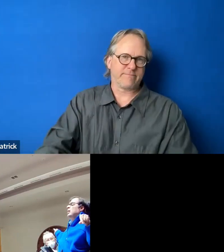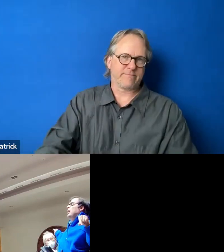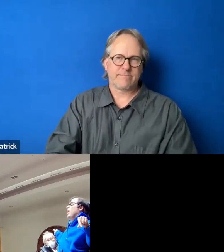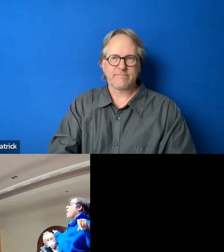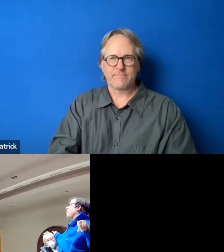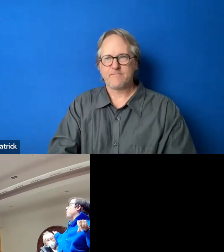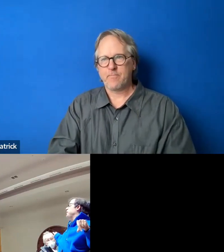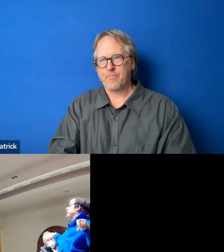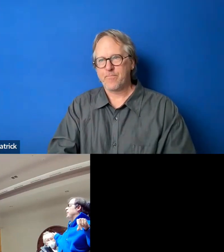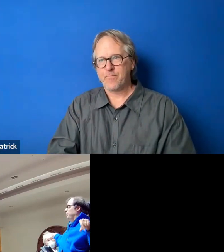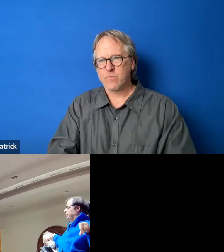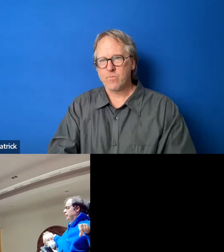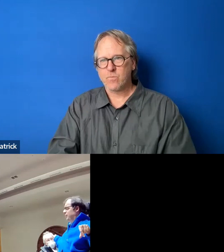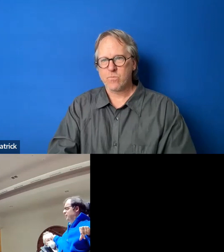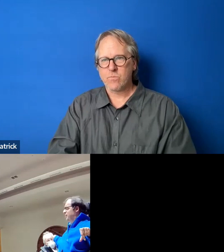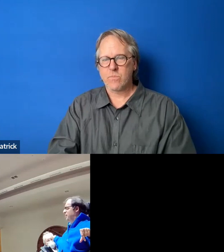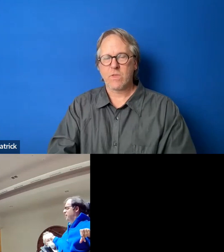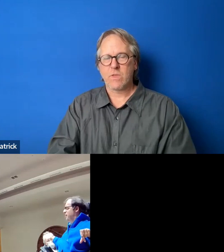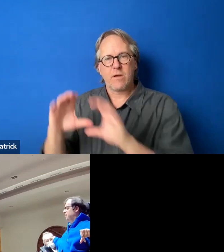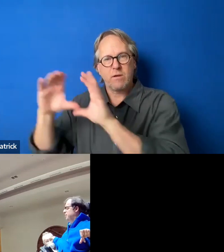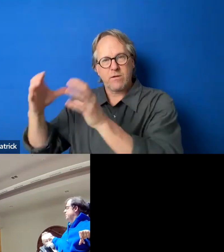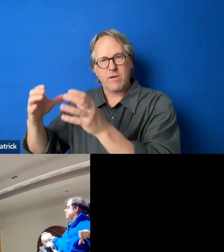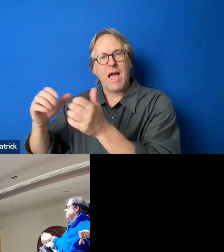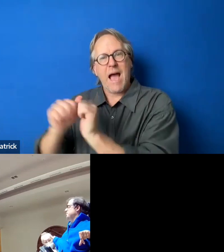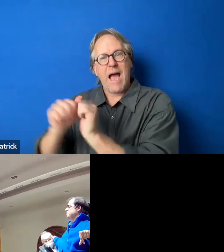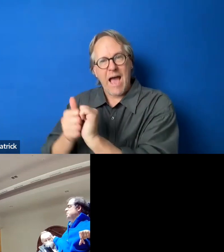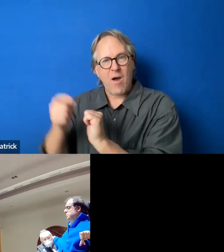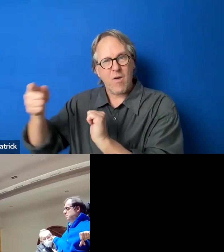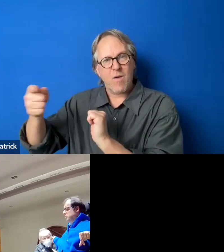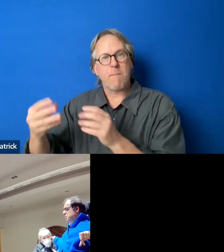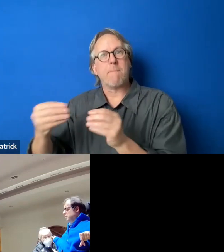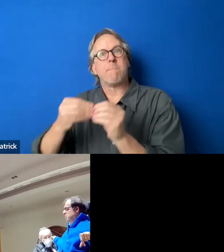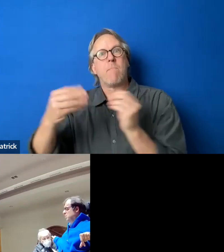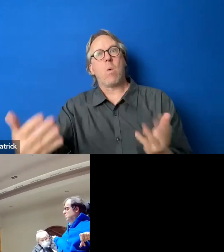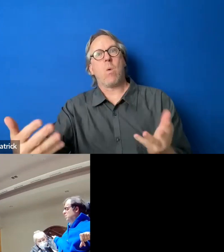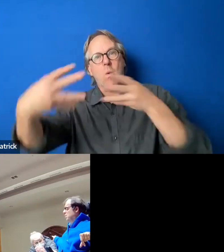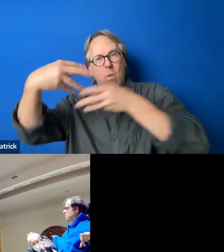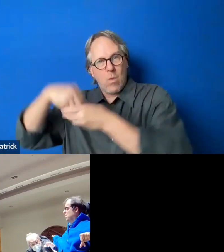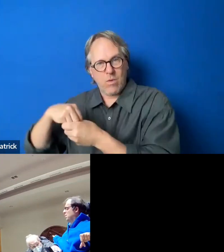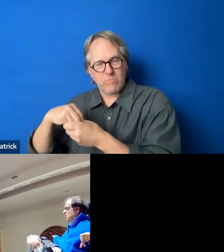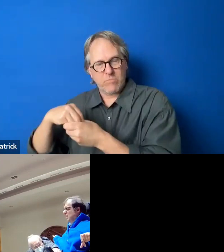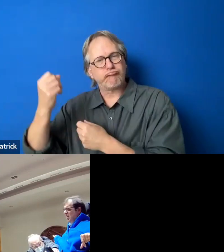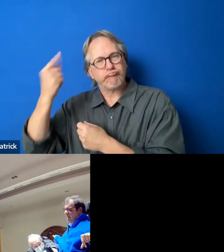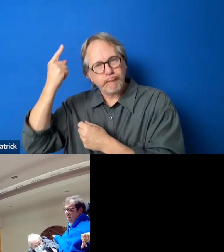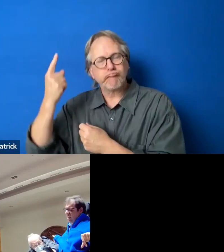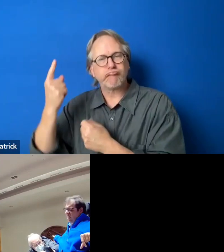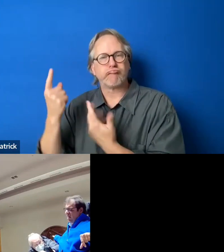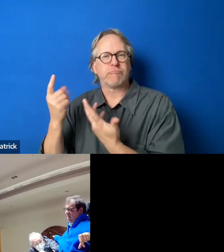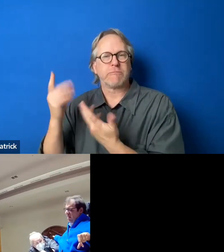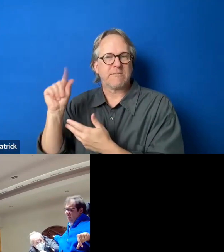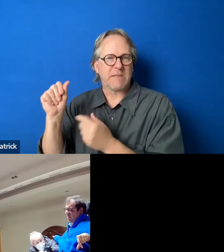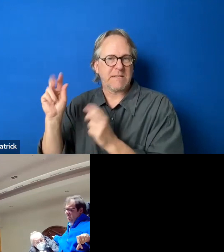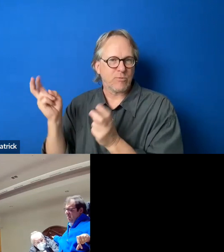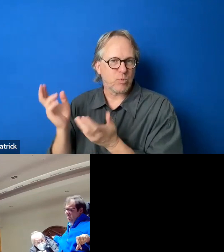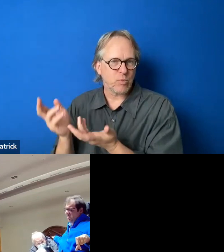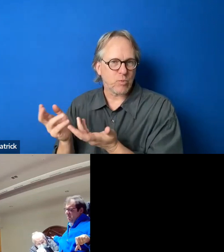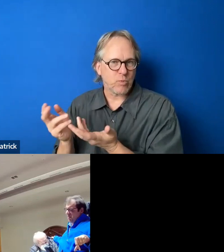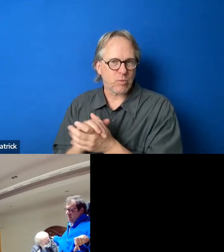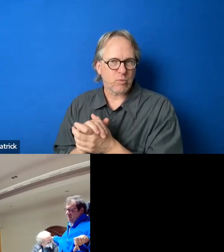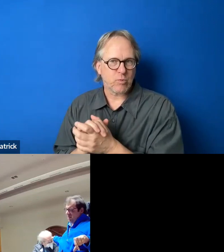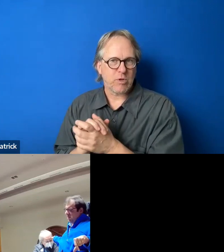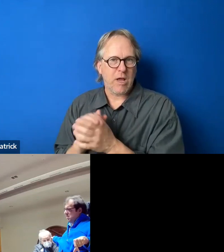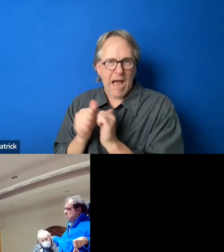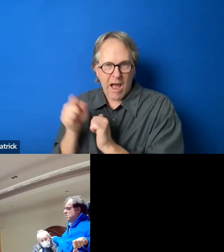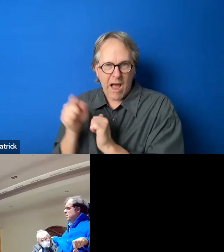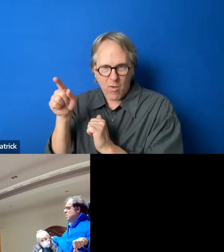how we got more folks in our congregations to understand the vital importance of doing